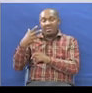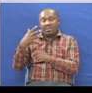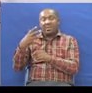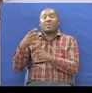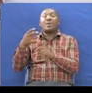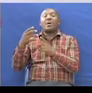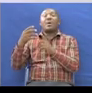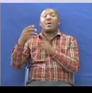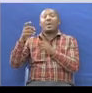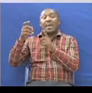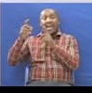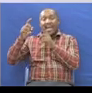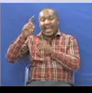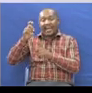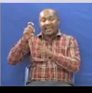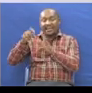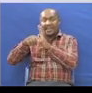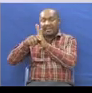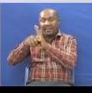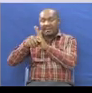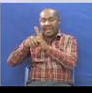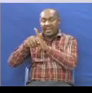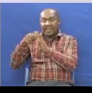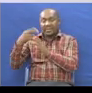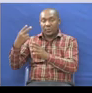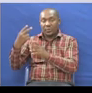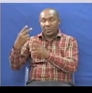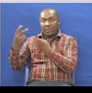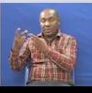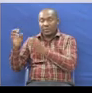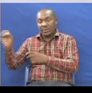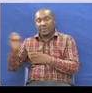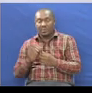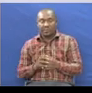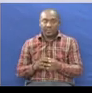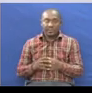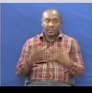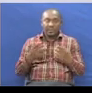2 is common. It can be written as 1 factor.